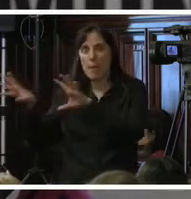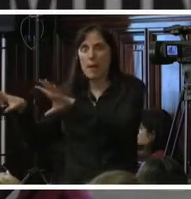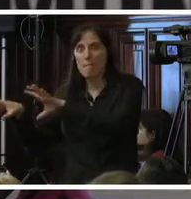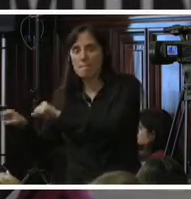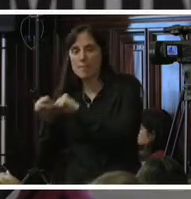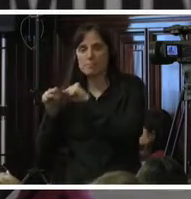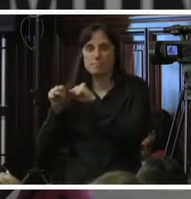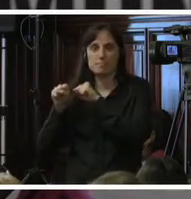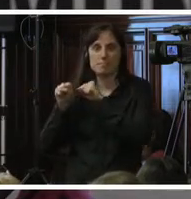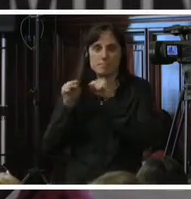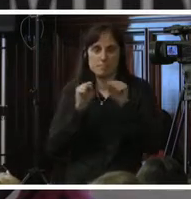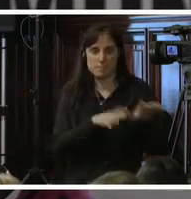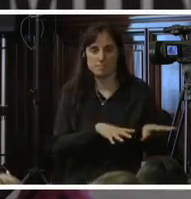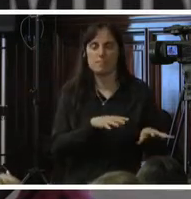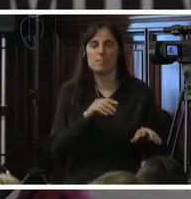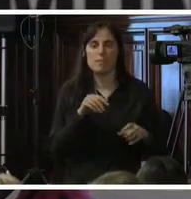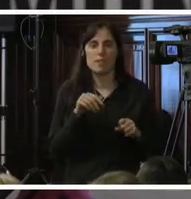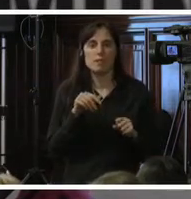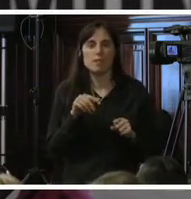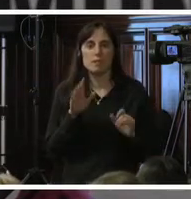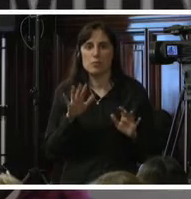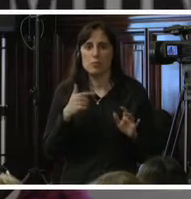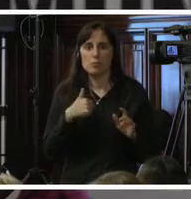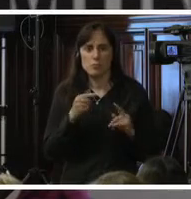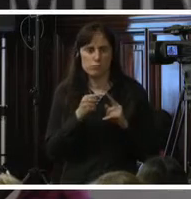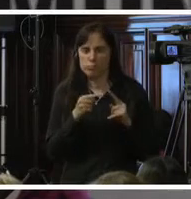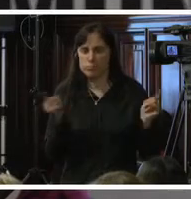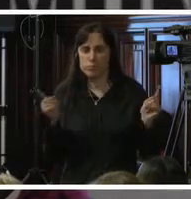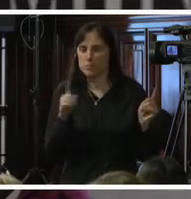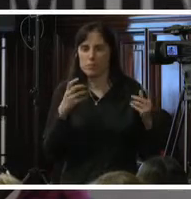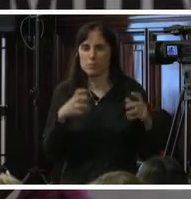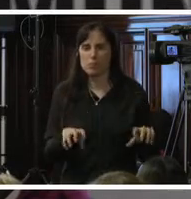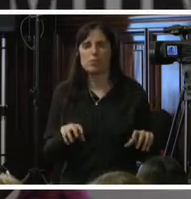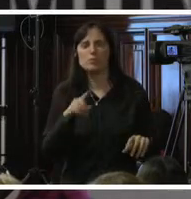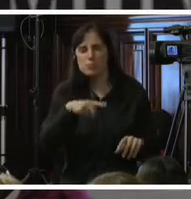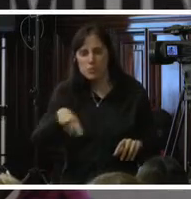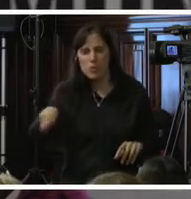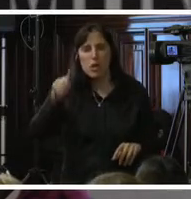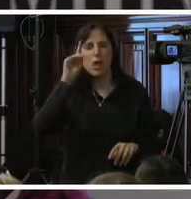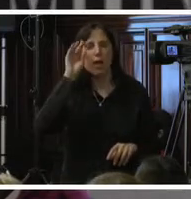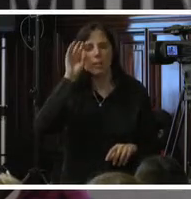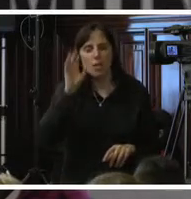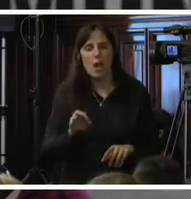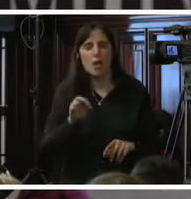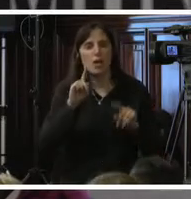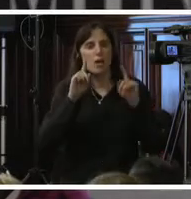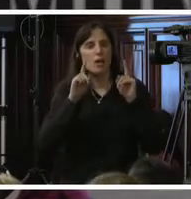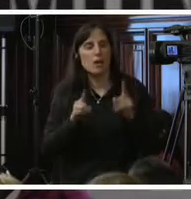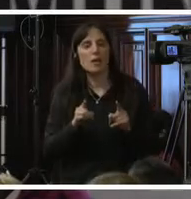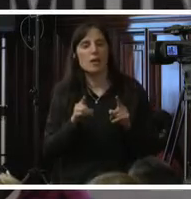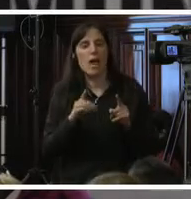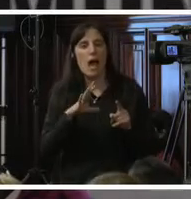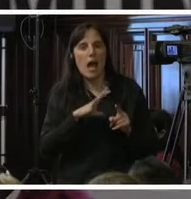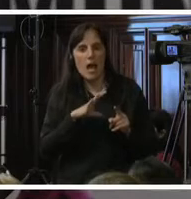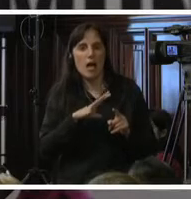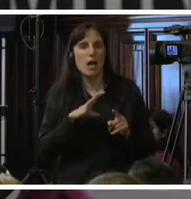Finally, because I don't want to take too long, we all know that, in fact, it is said that there's more money now